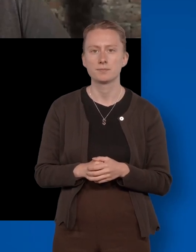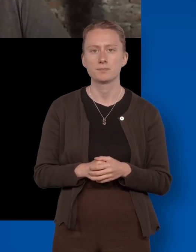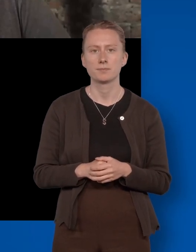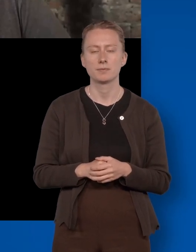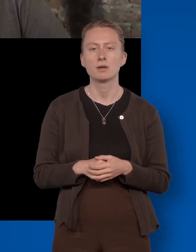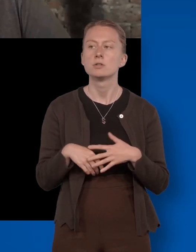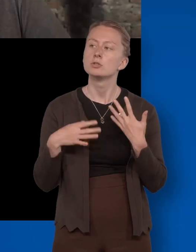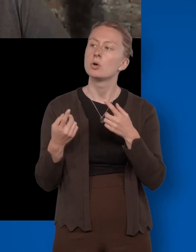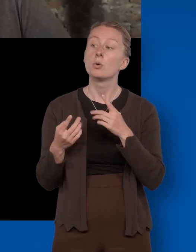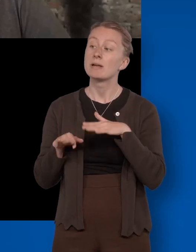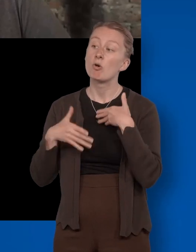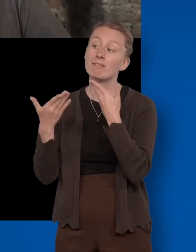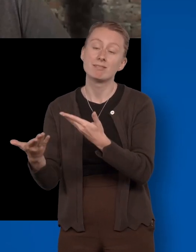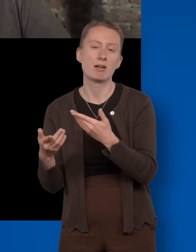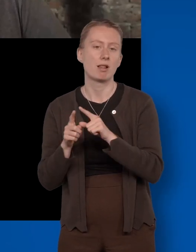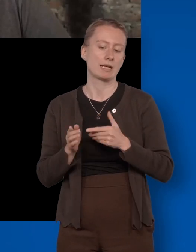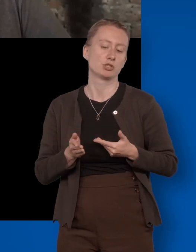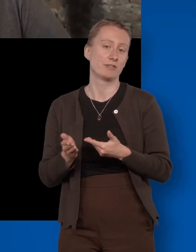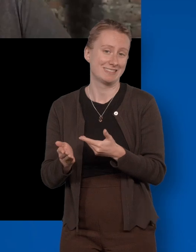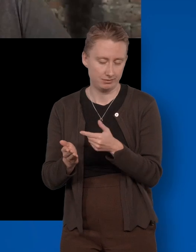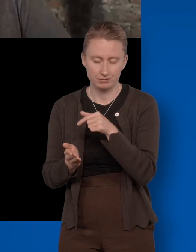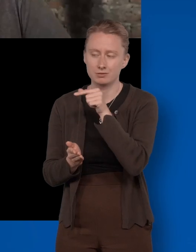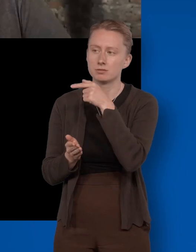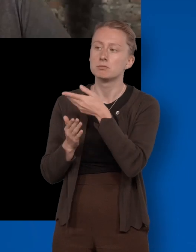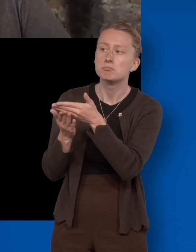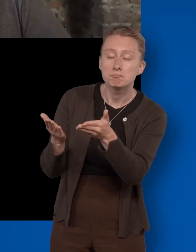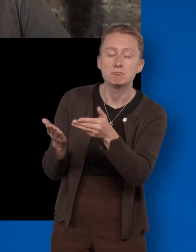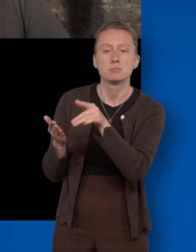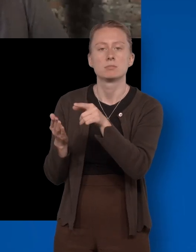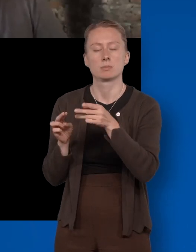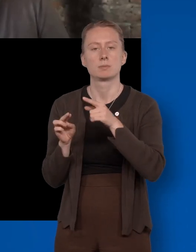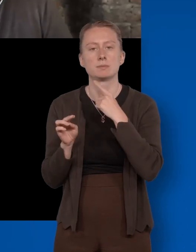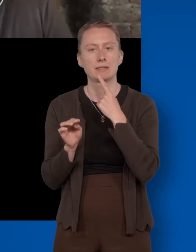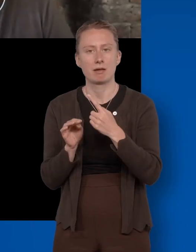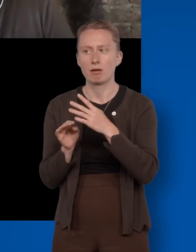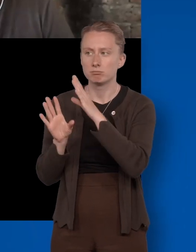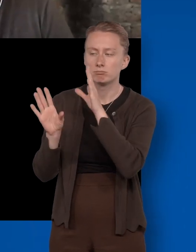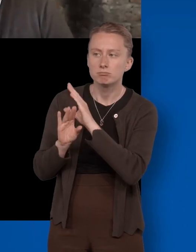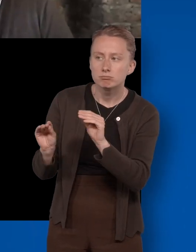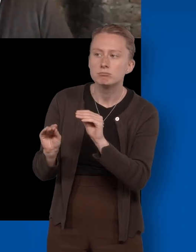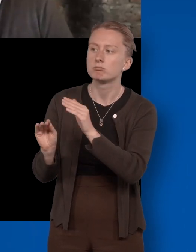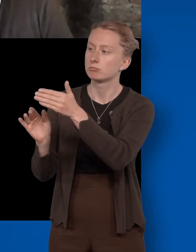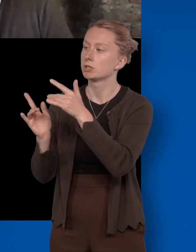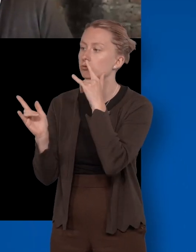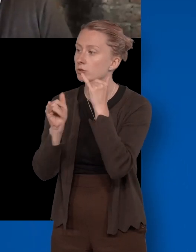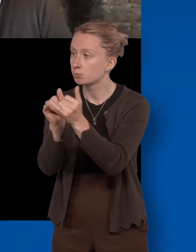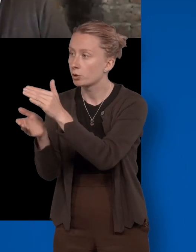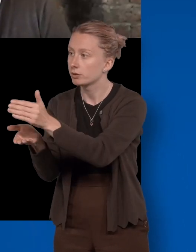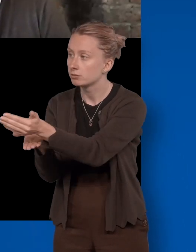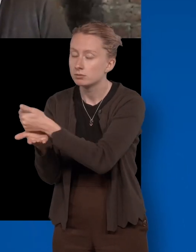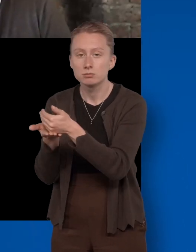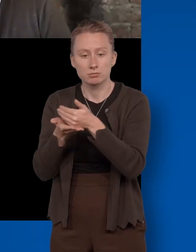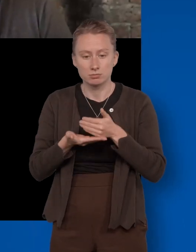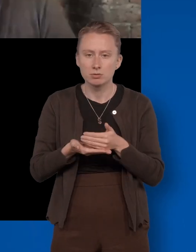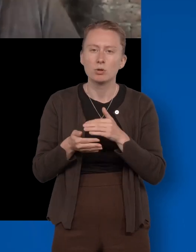So there we sort of offer this as a service, where basically we get given a server response,